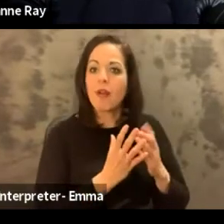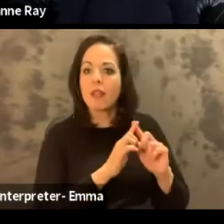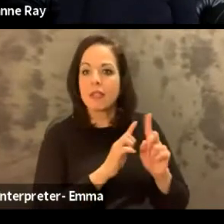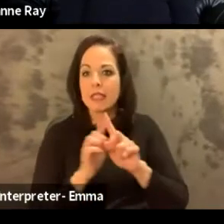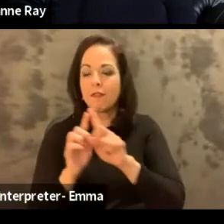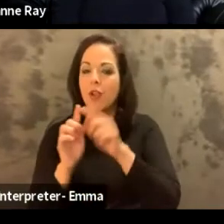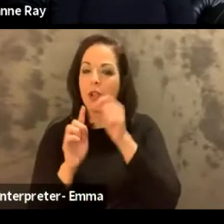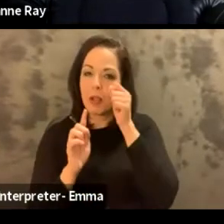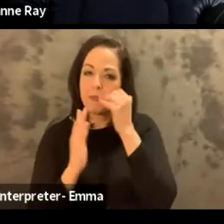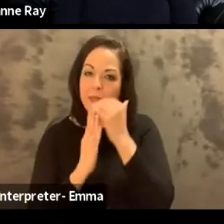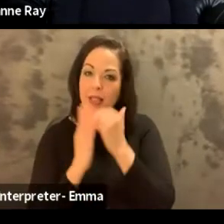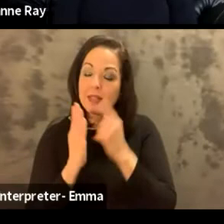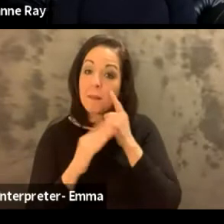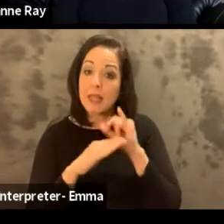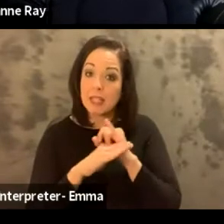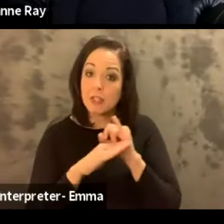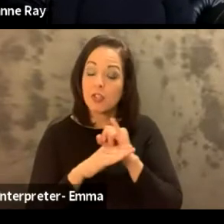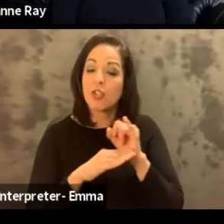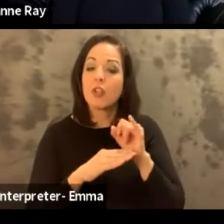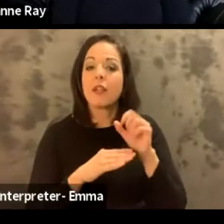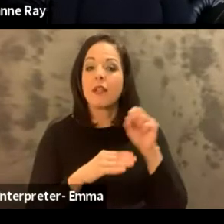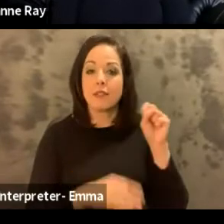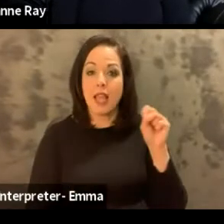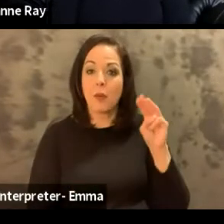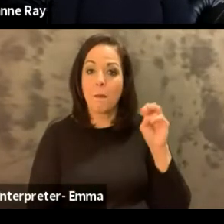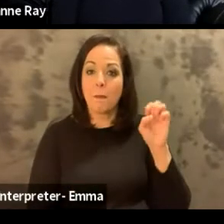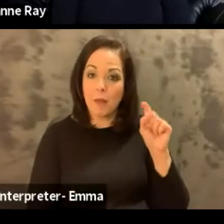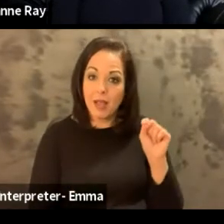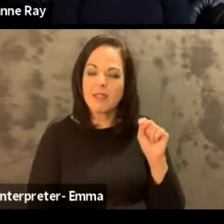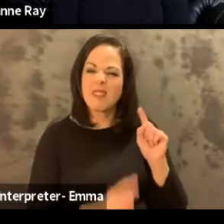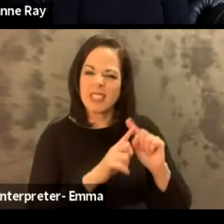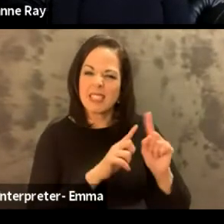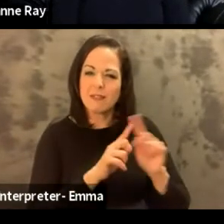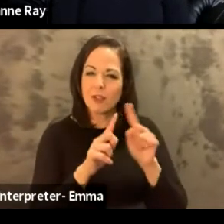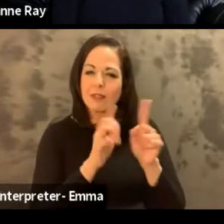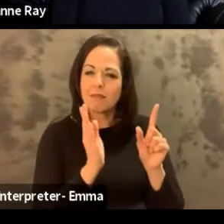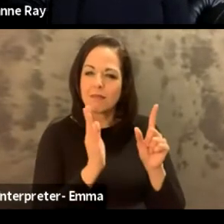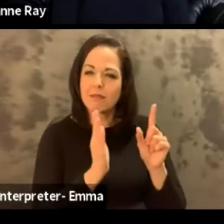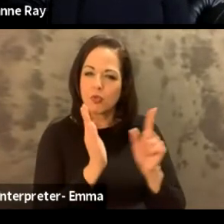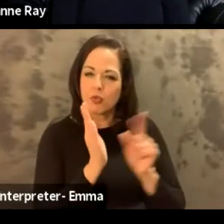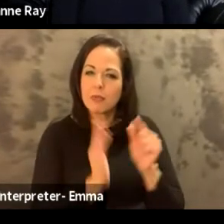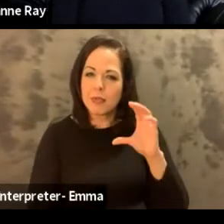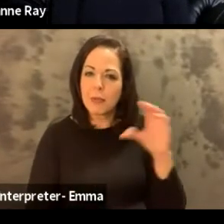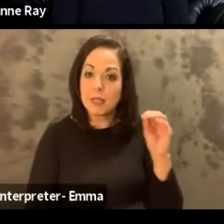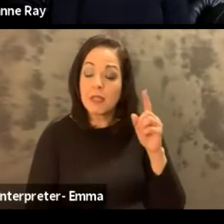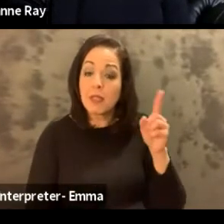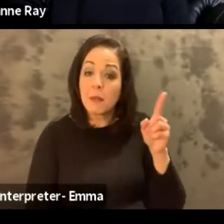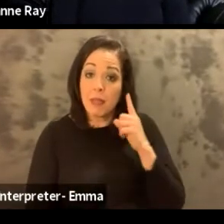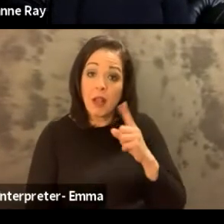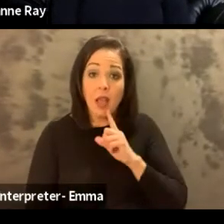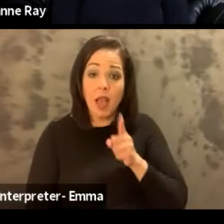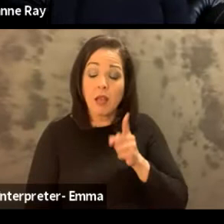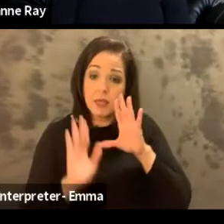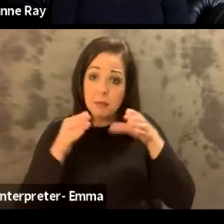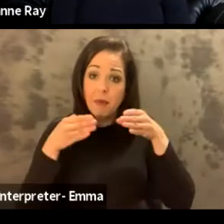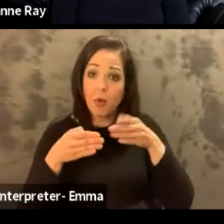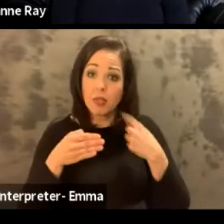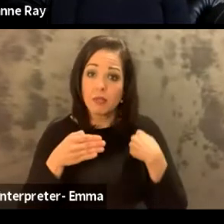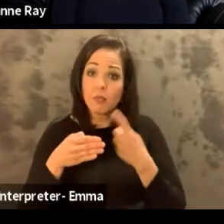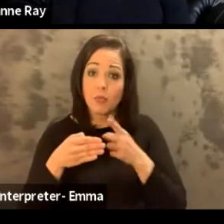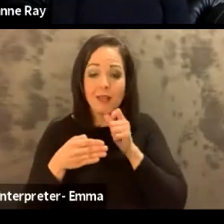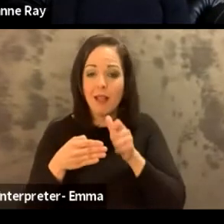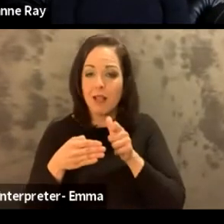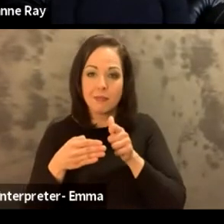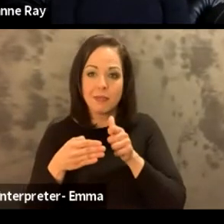Globalist, my intern at Seattle Met, other places. But I've definitely, my focus has definitely not been